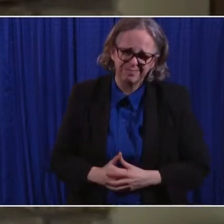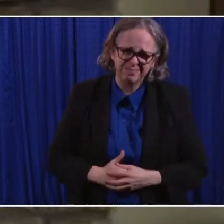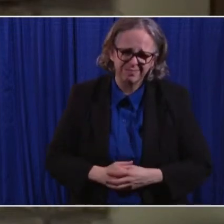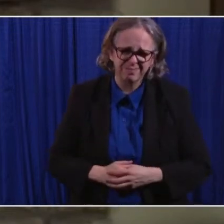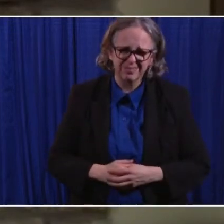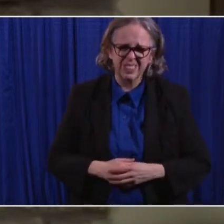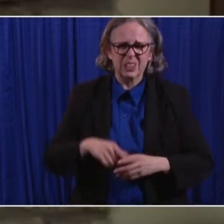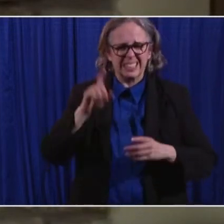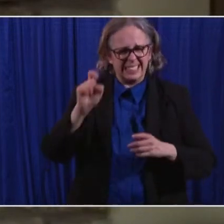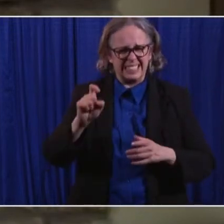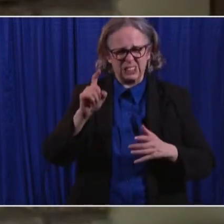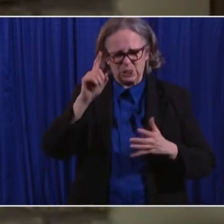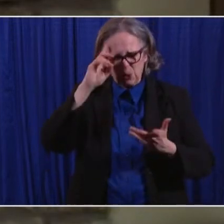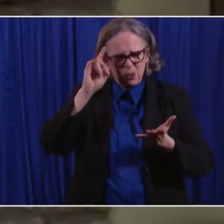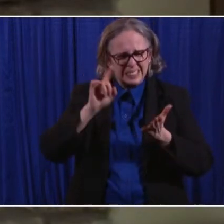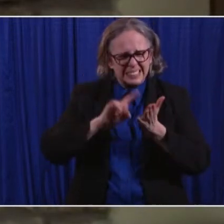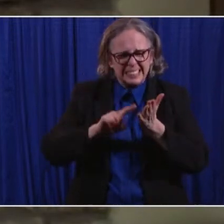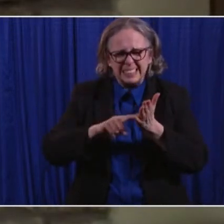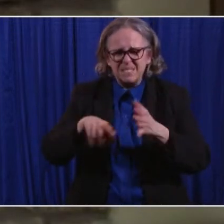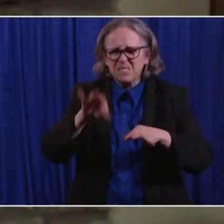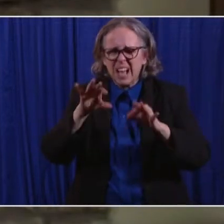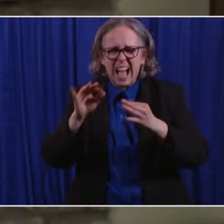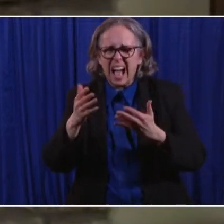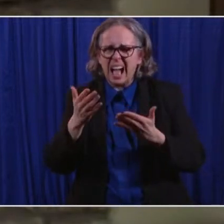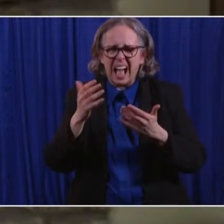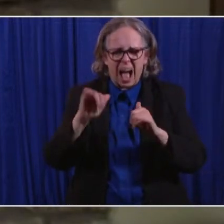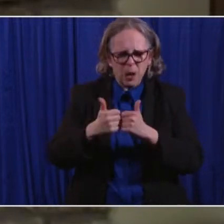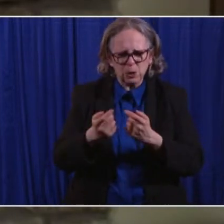our culture of this.